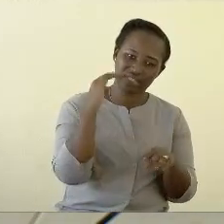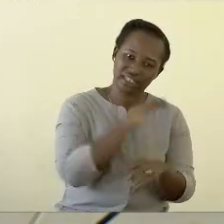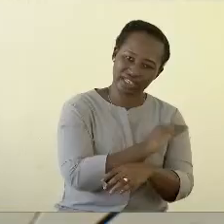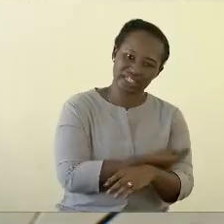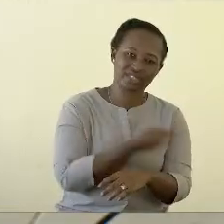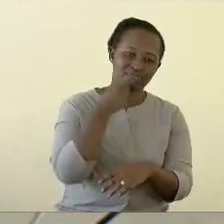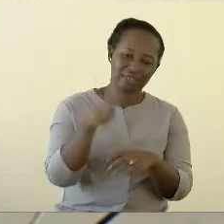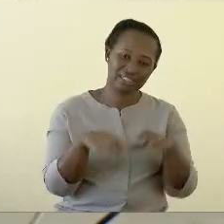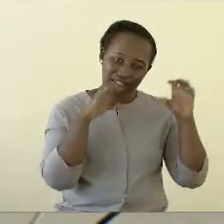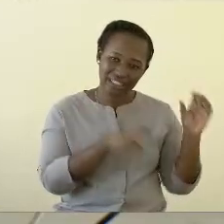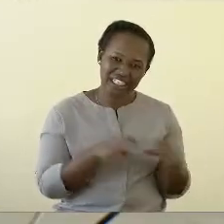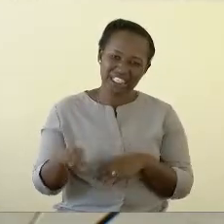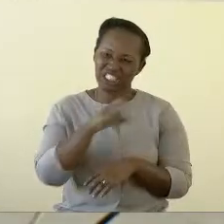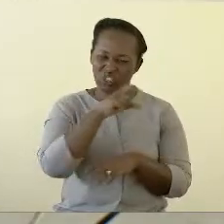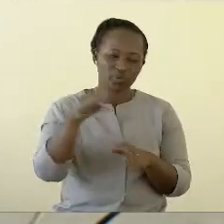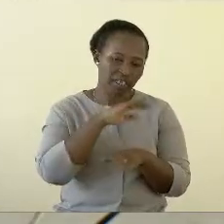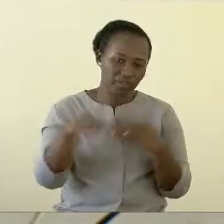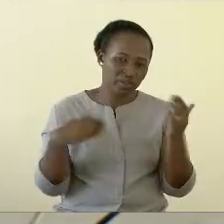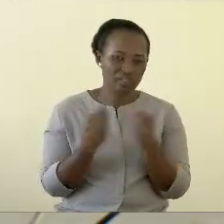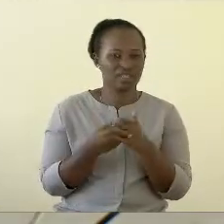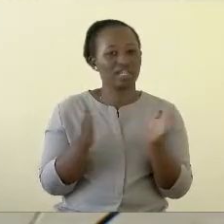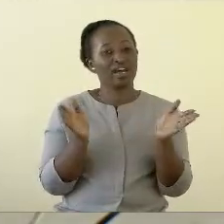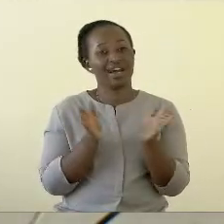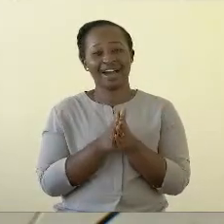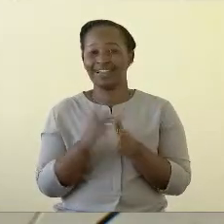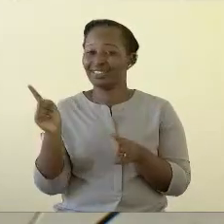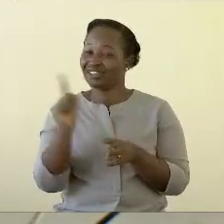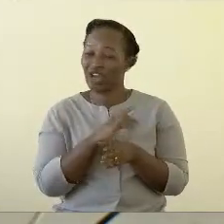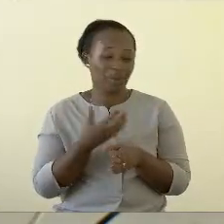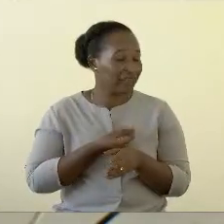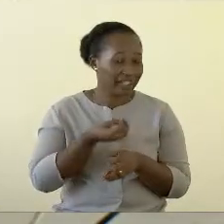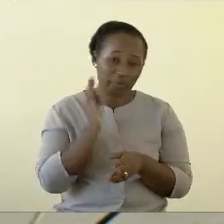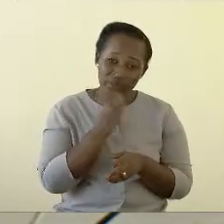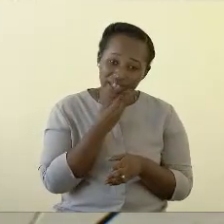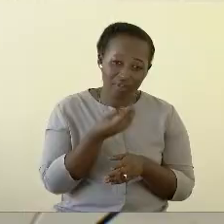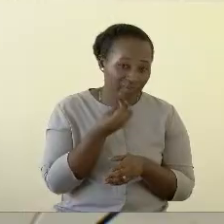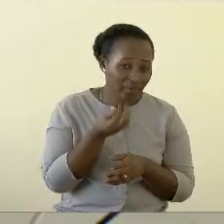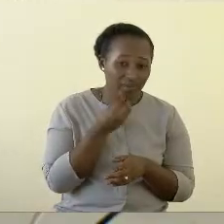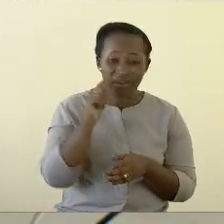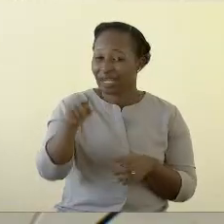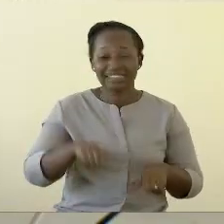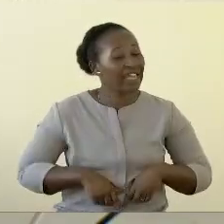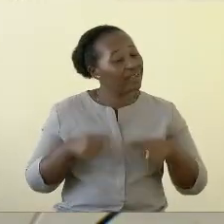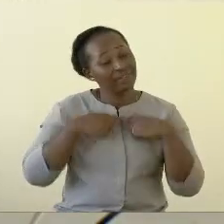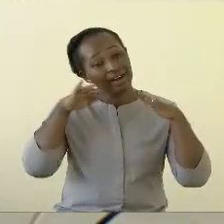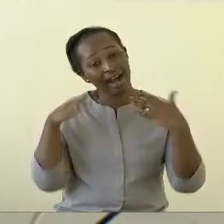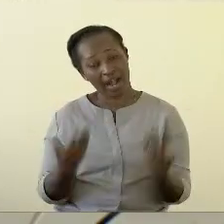survived on for a whole week, and unfortunately, they haven't got the food. How do you expect them to survive the next day?